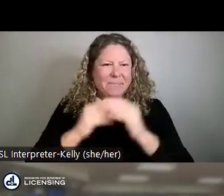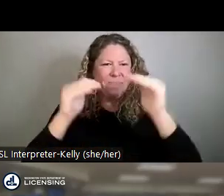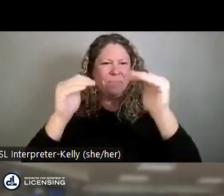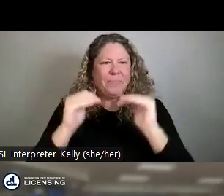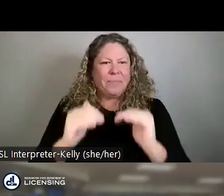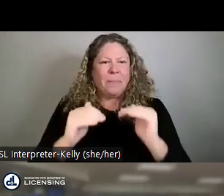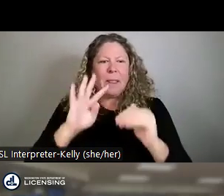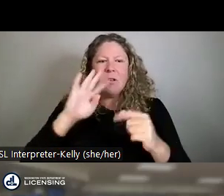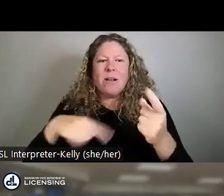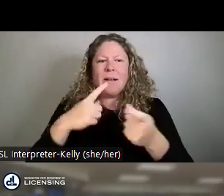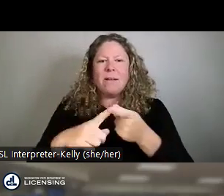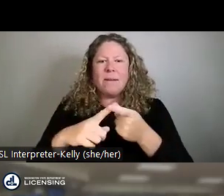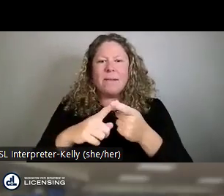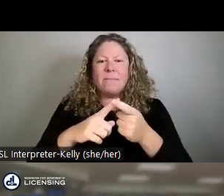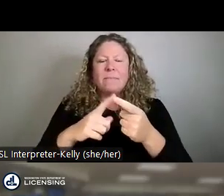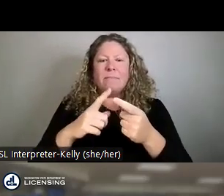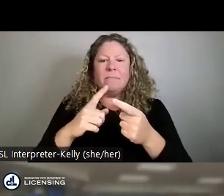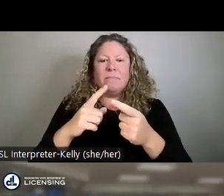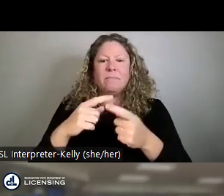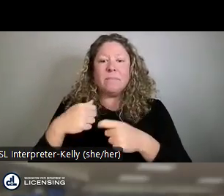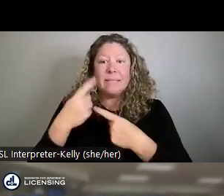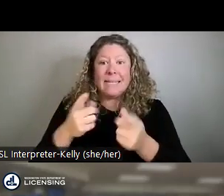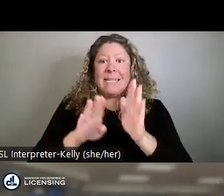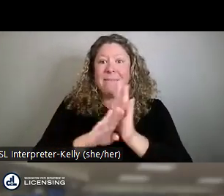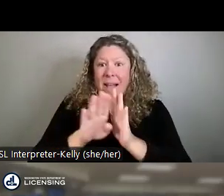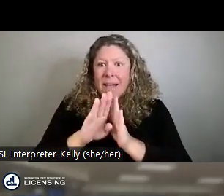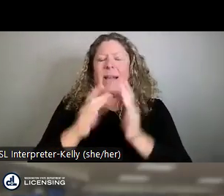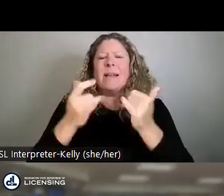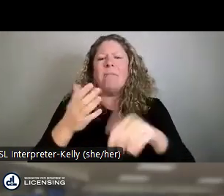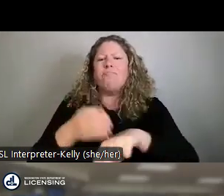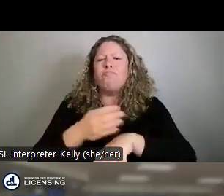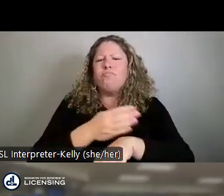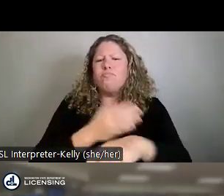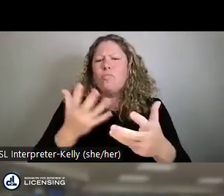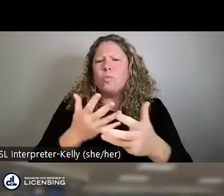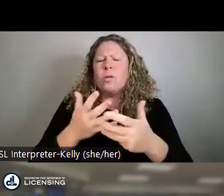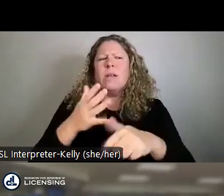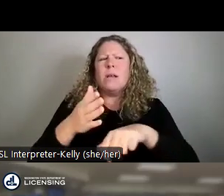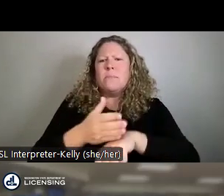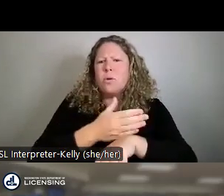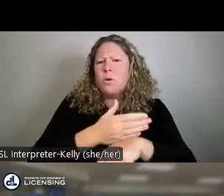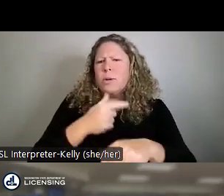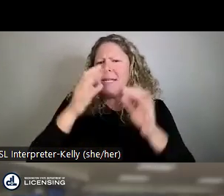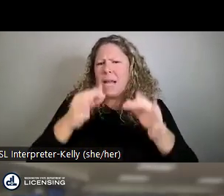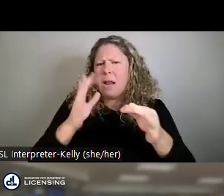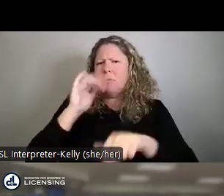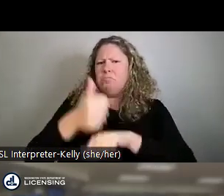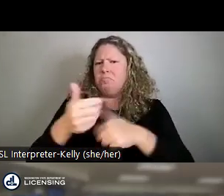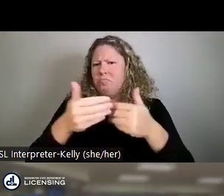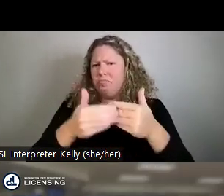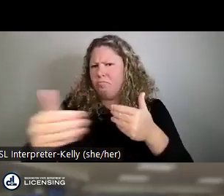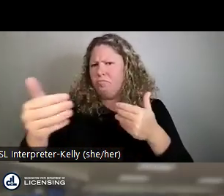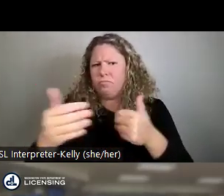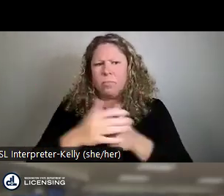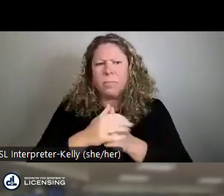about what improvements we generated and decided to implement, and then finally the results that we had as a result of all